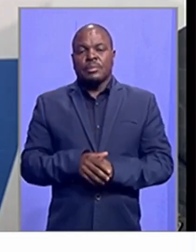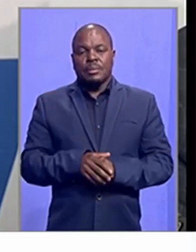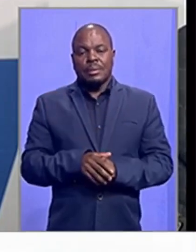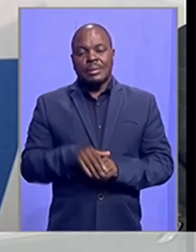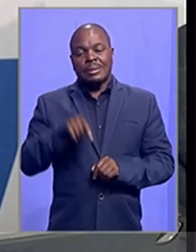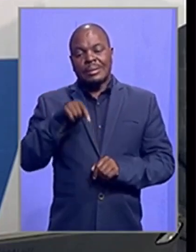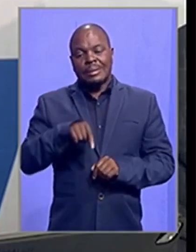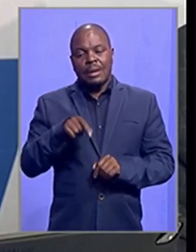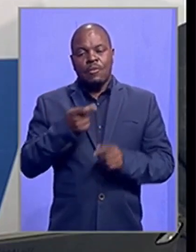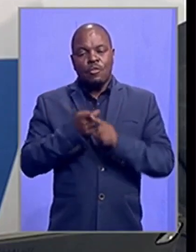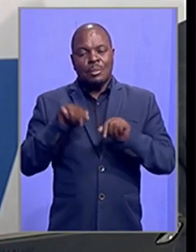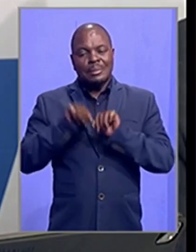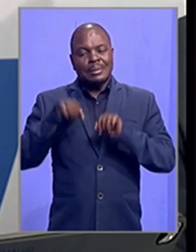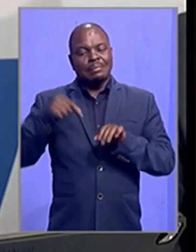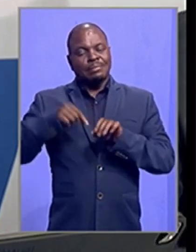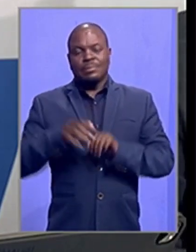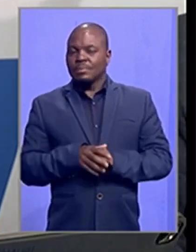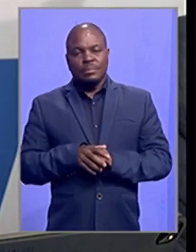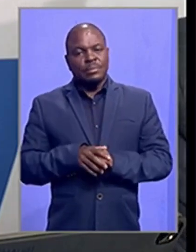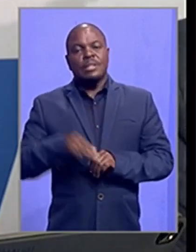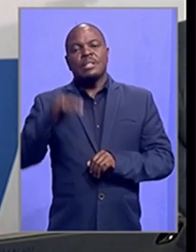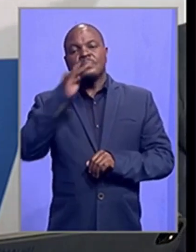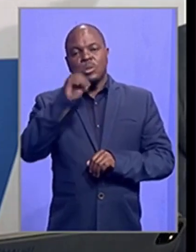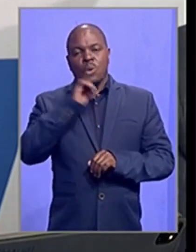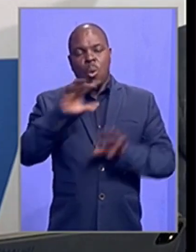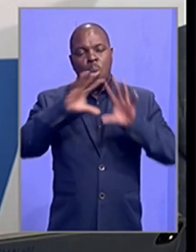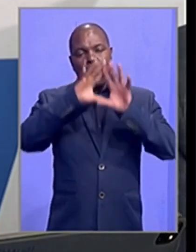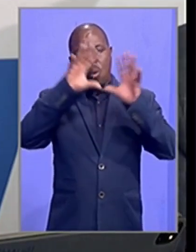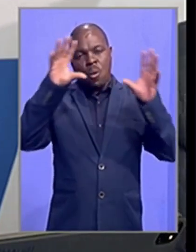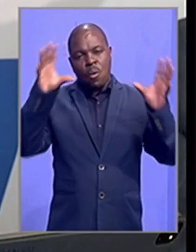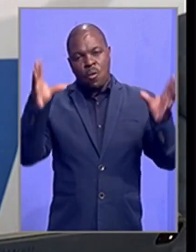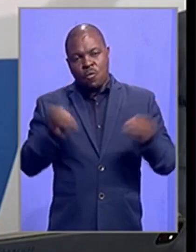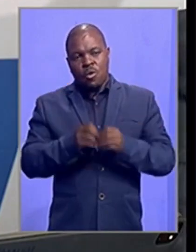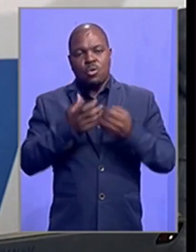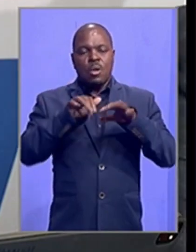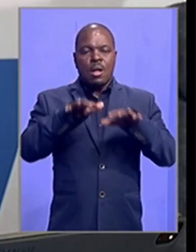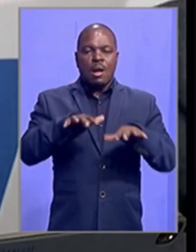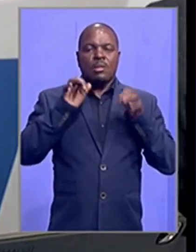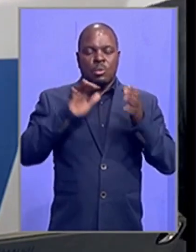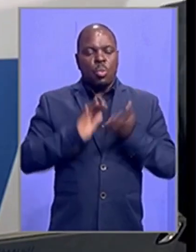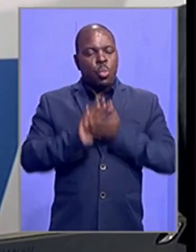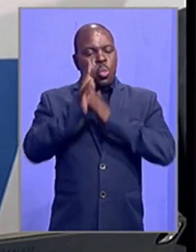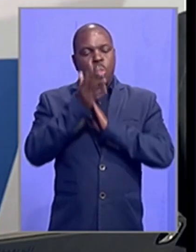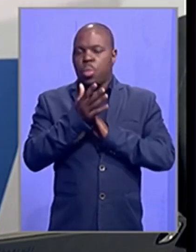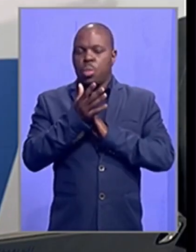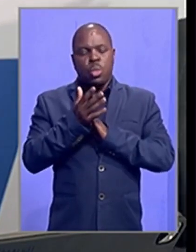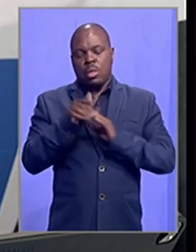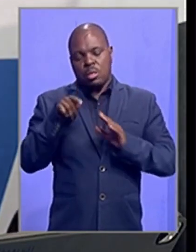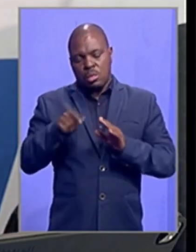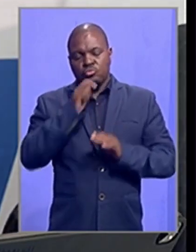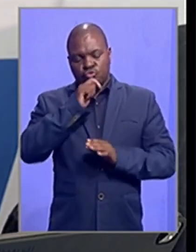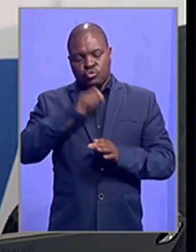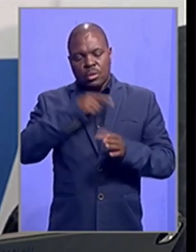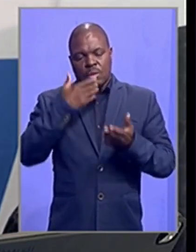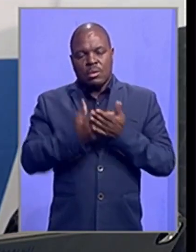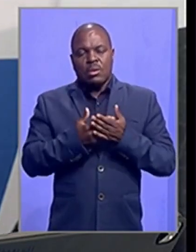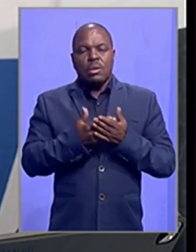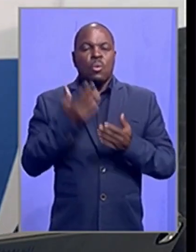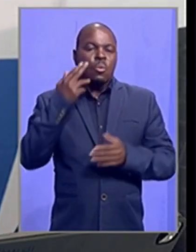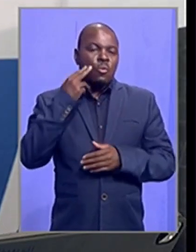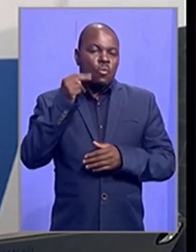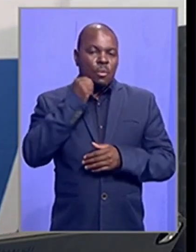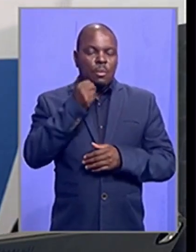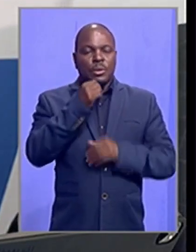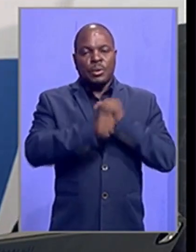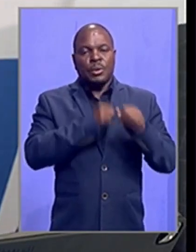not systemic and therefore did not compromise the overall credibility and integrity of the November